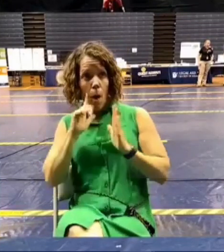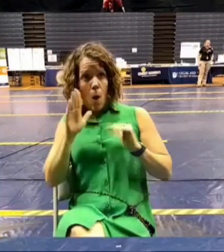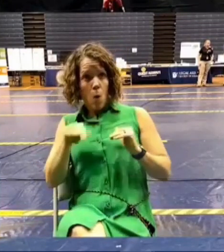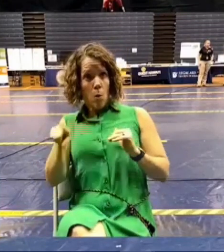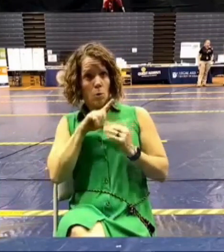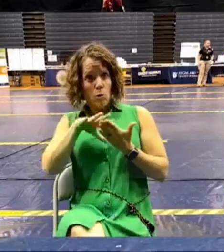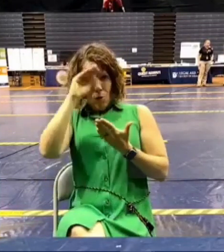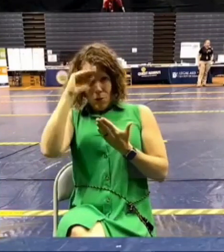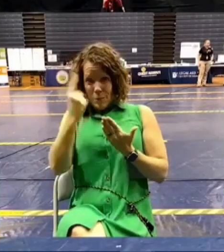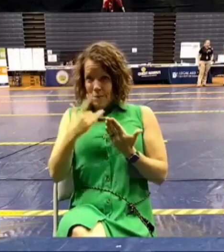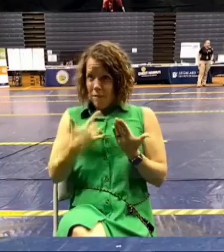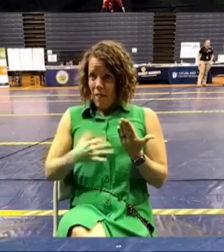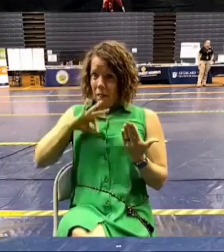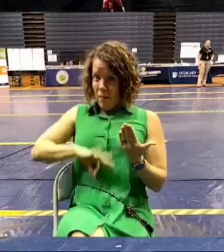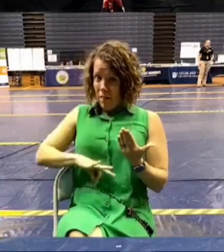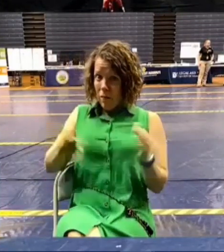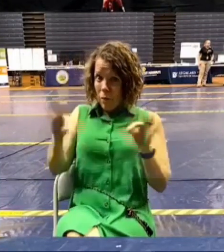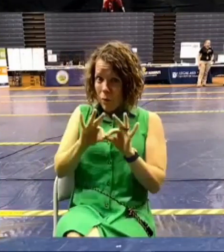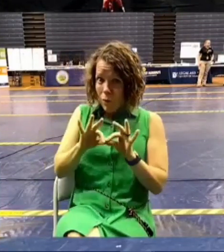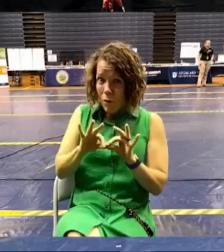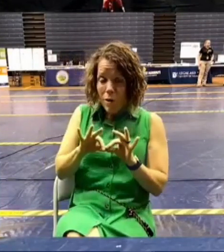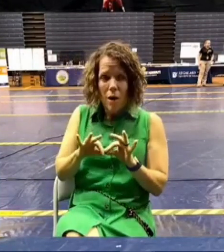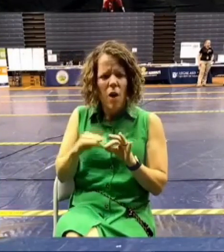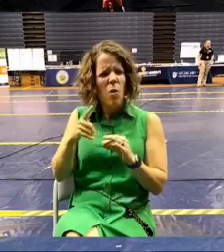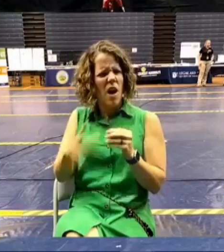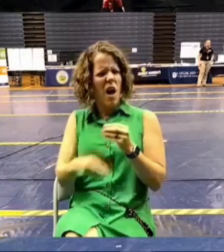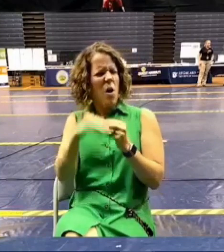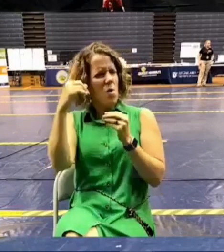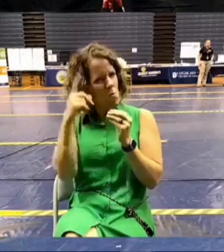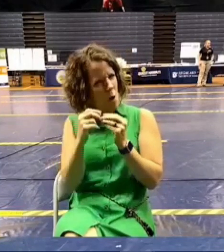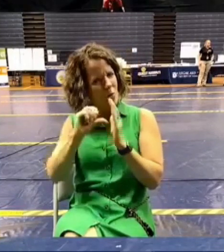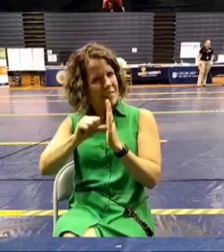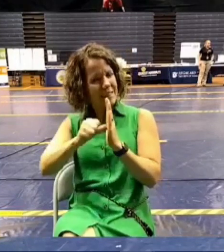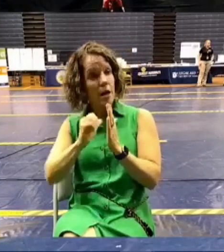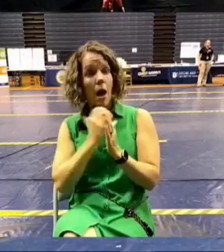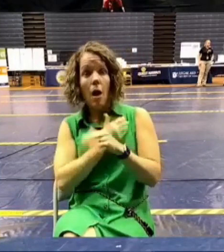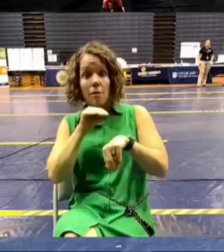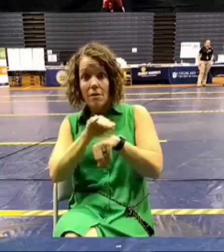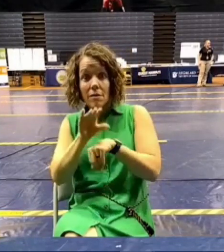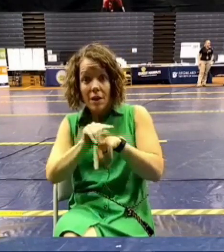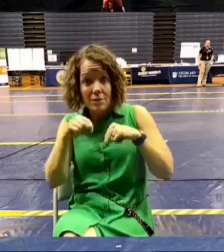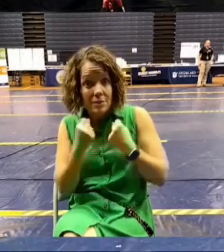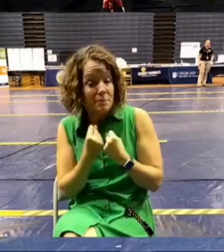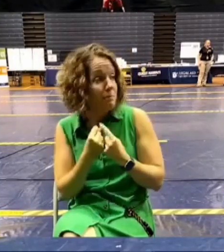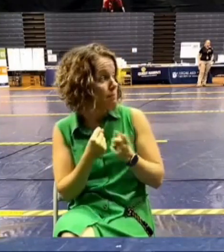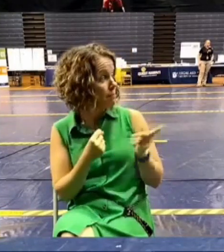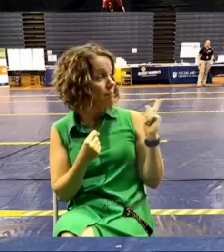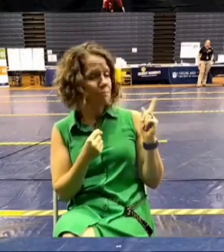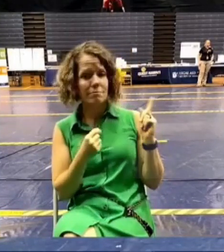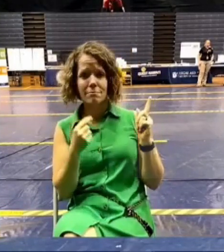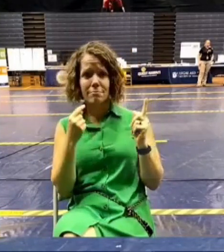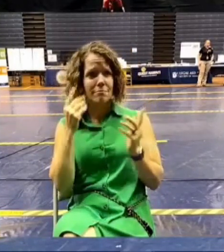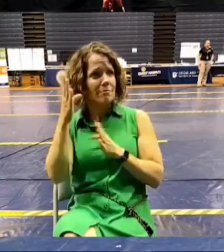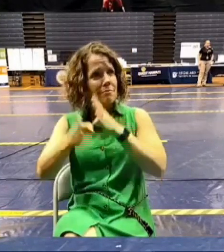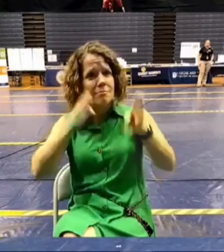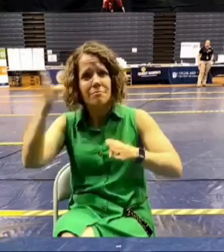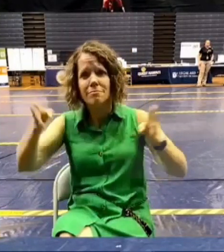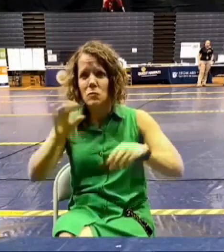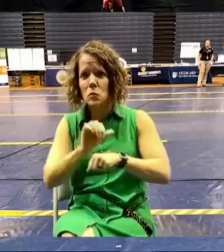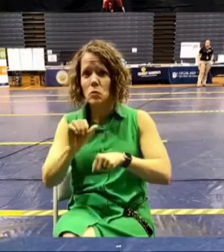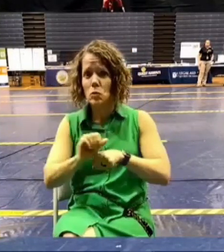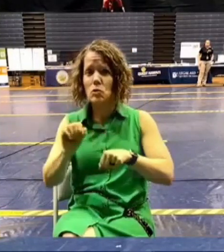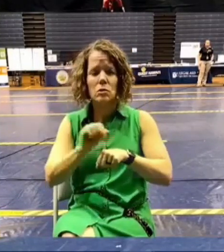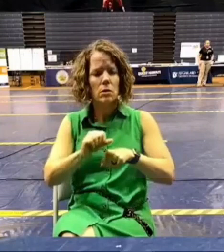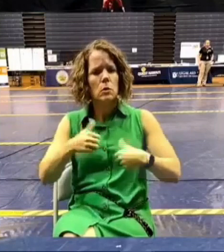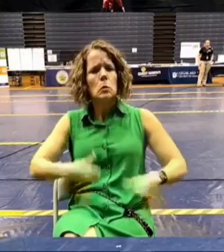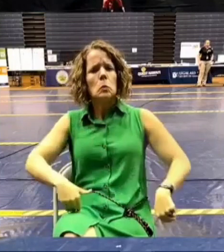again our advisory team, these volunteers out here who've been doing all this work, and all of our experts who are here every week. You don't see them, but